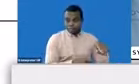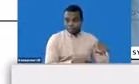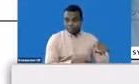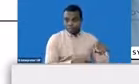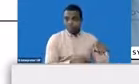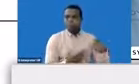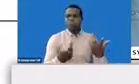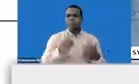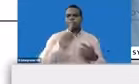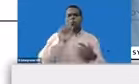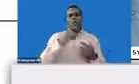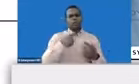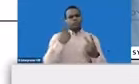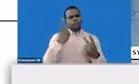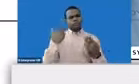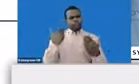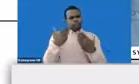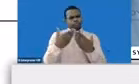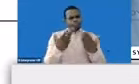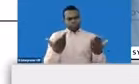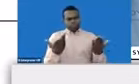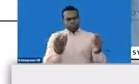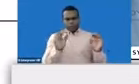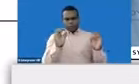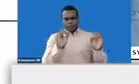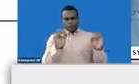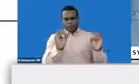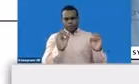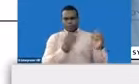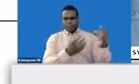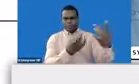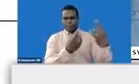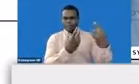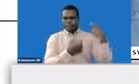of challenges. One is the technical challenge when